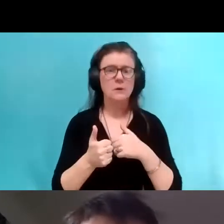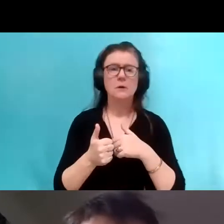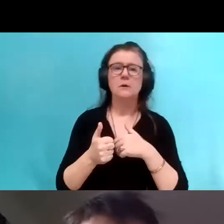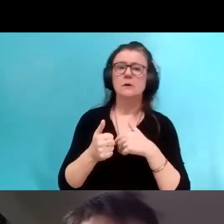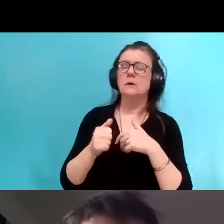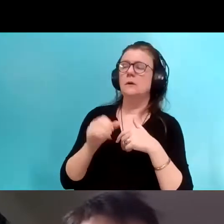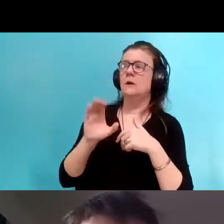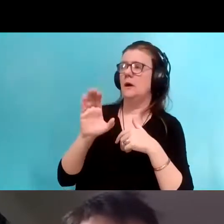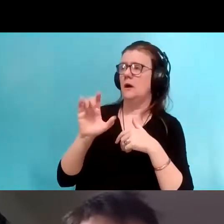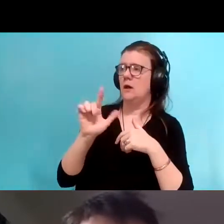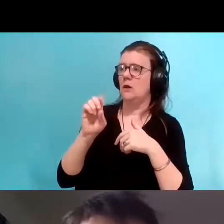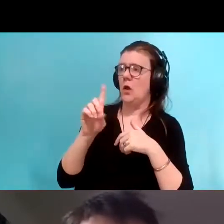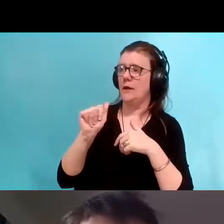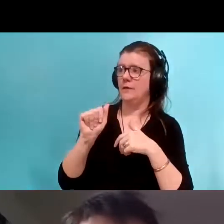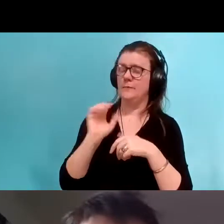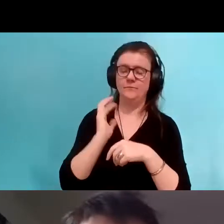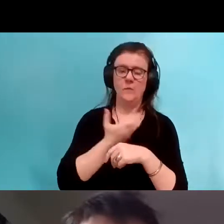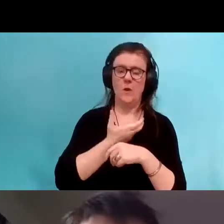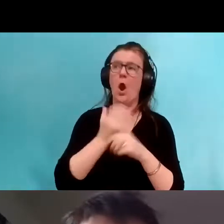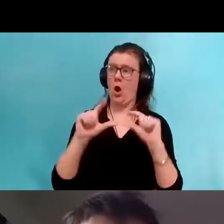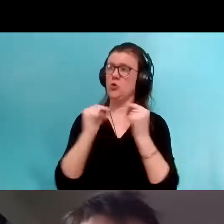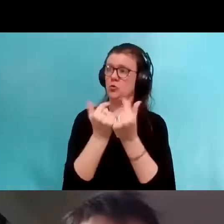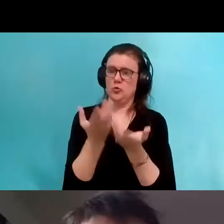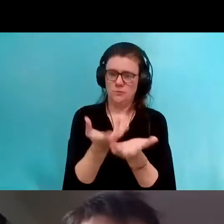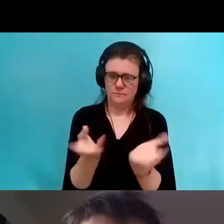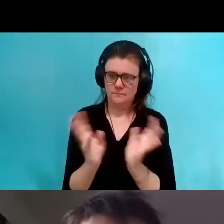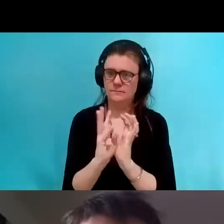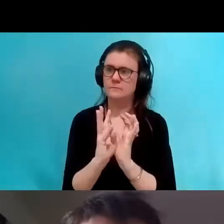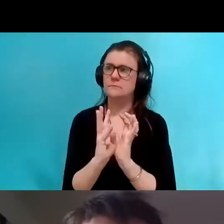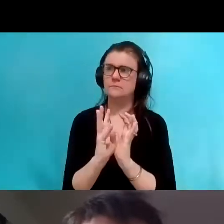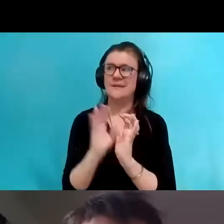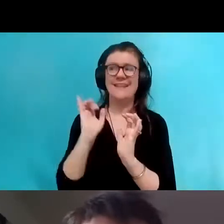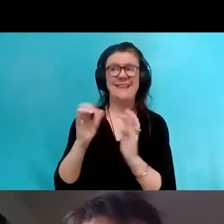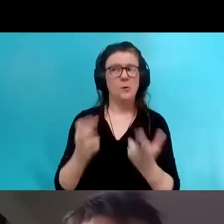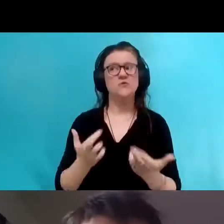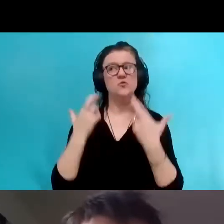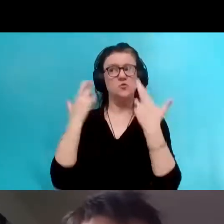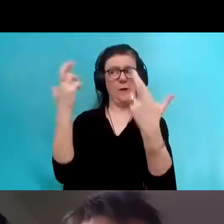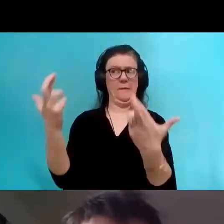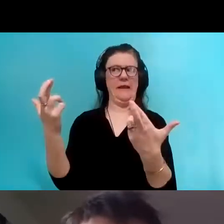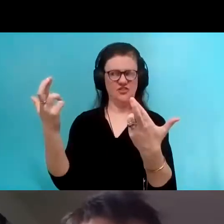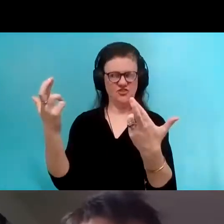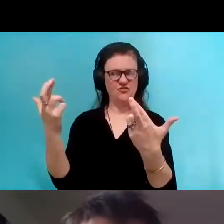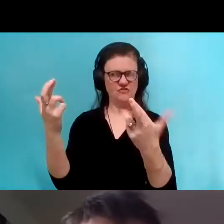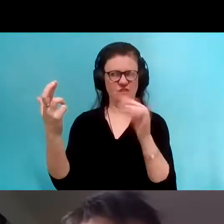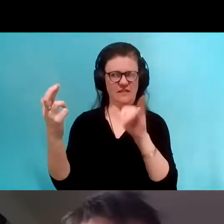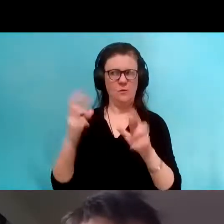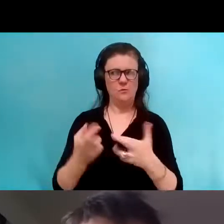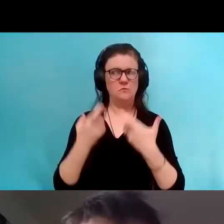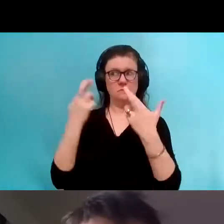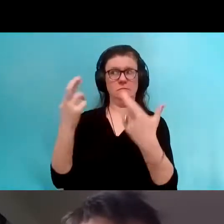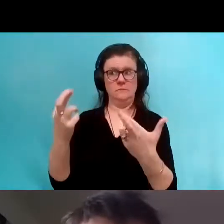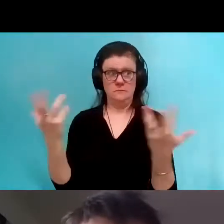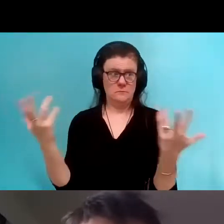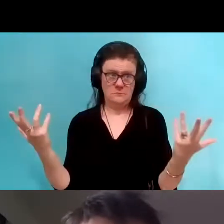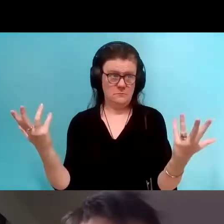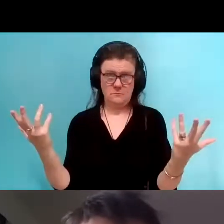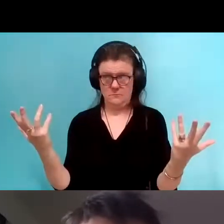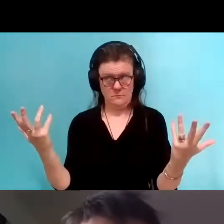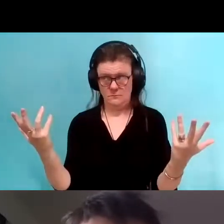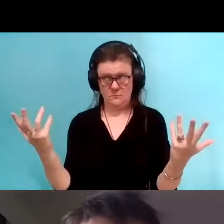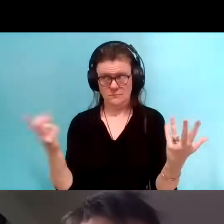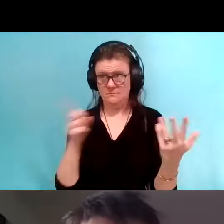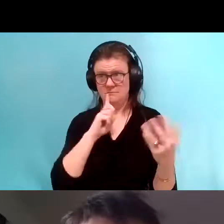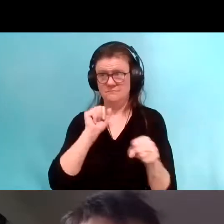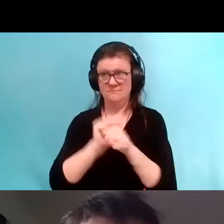So the disability data working group was a recommendation that came out of our initial analysis. So isn't actually